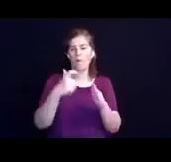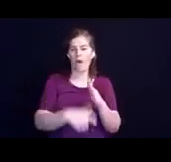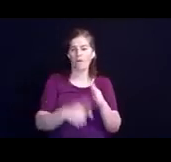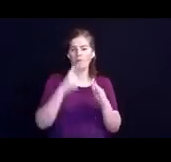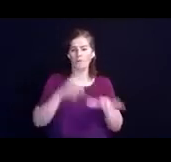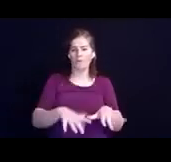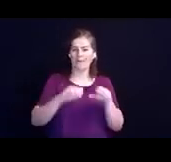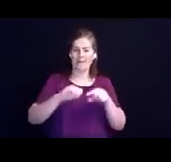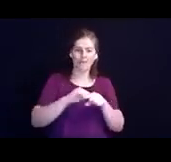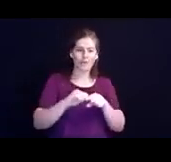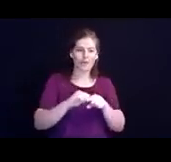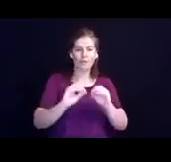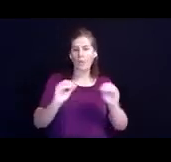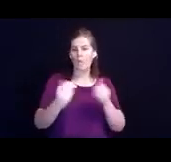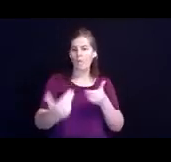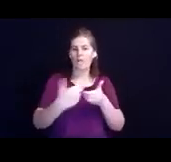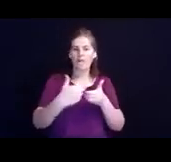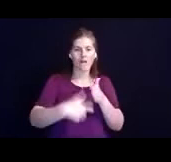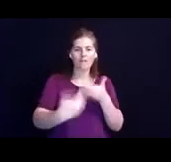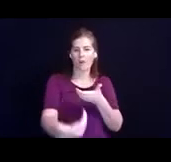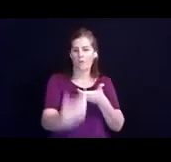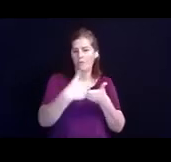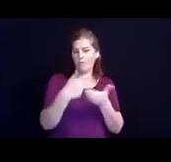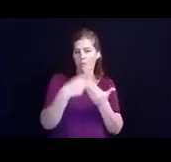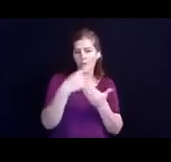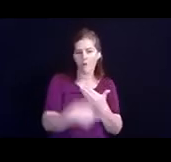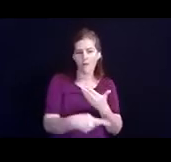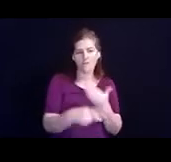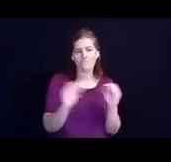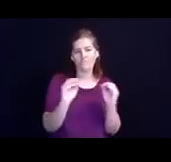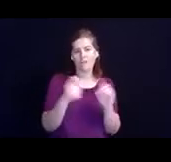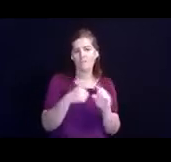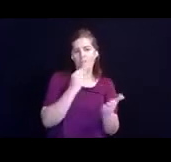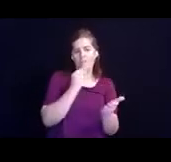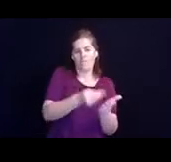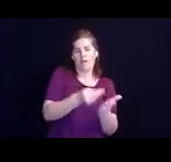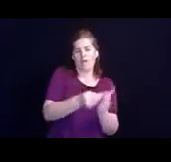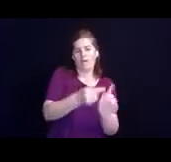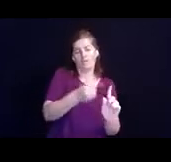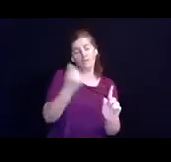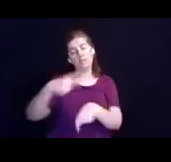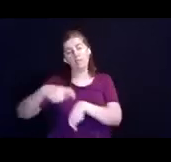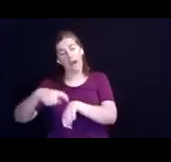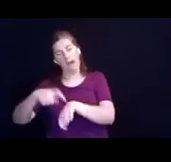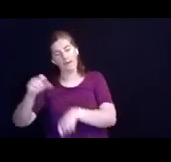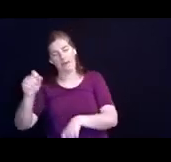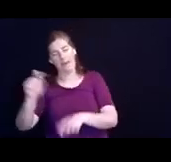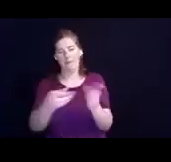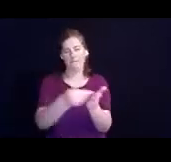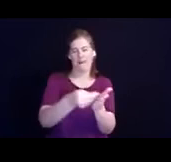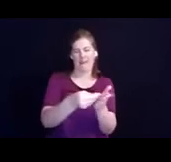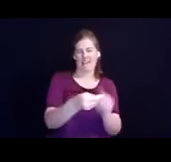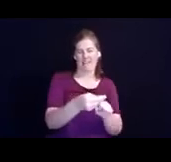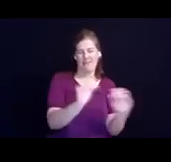training. There's no cost of participation in the program from a financial perspective. Of course, there's time, and your time and effort